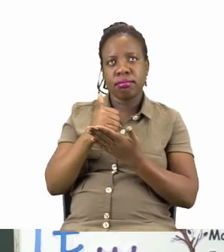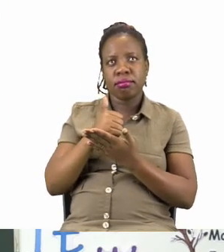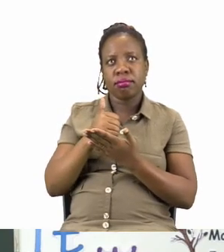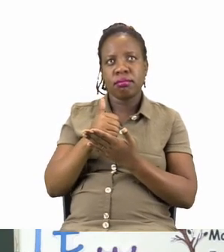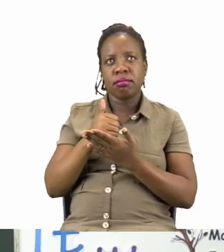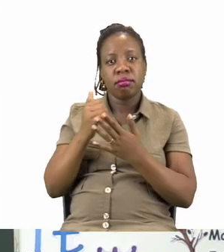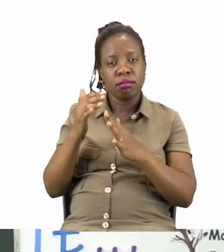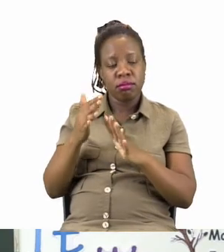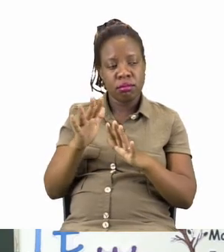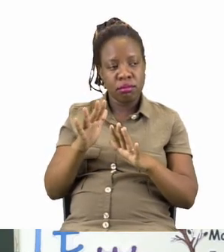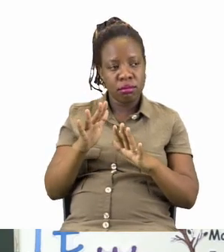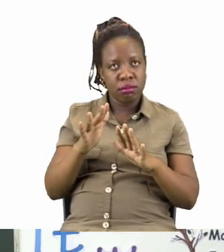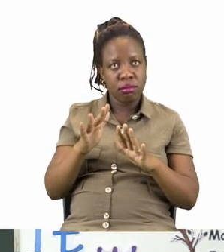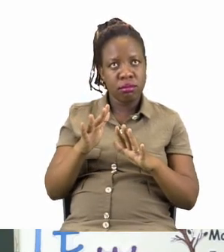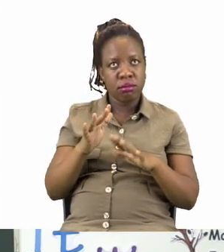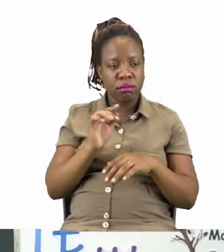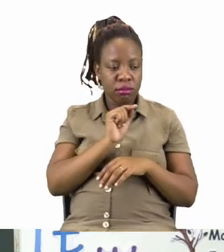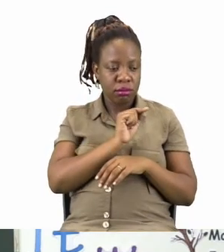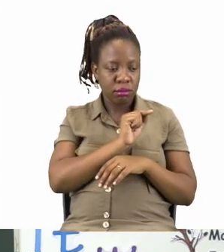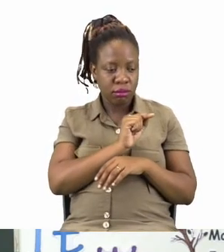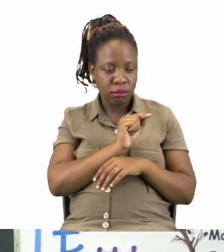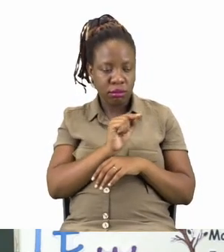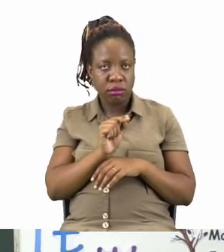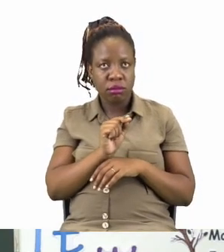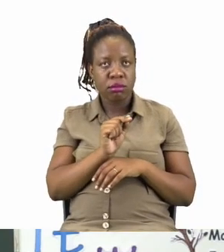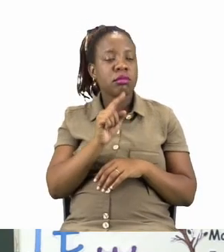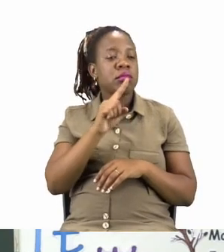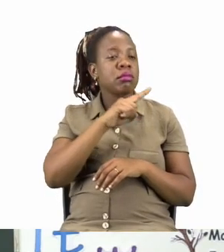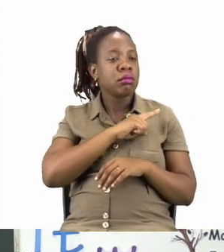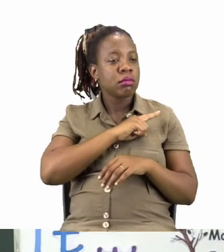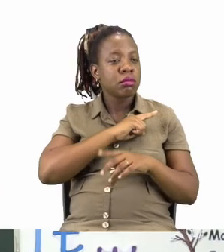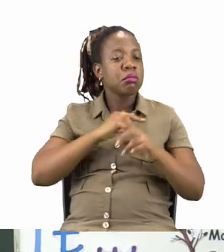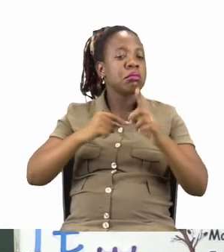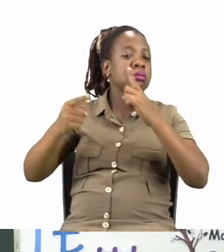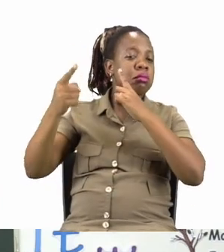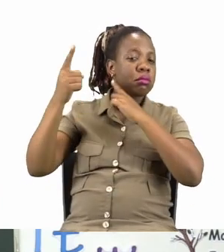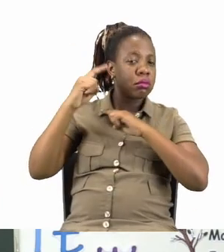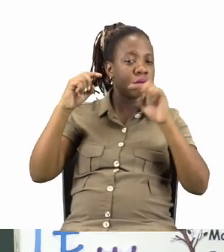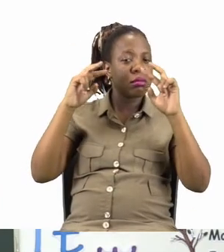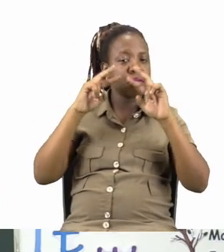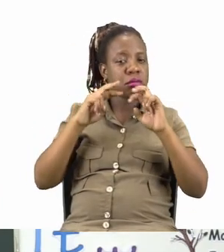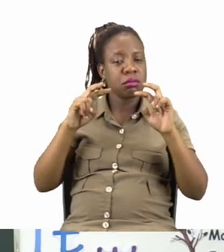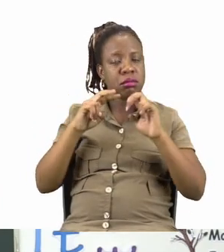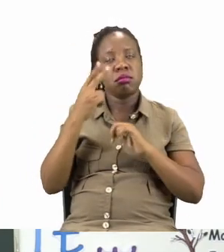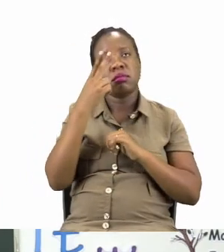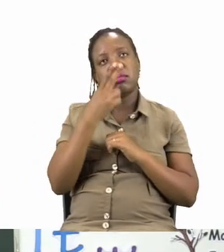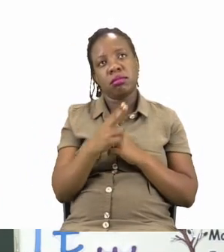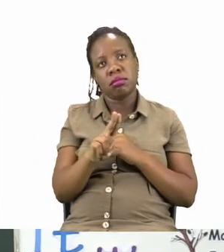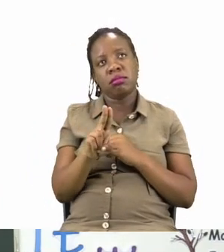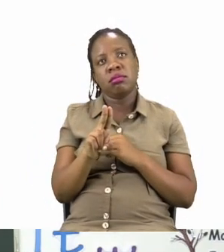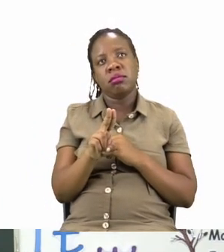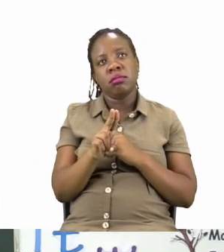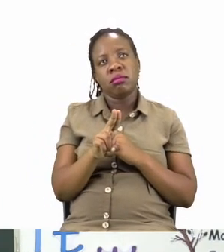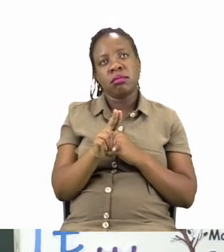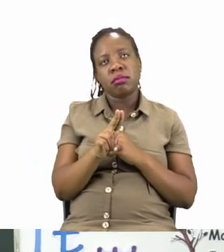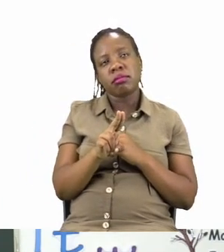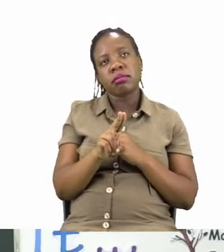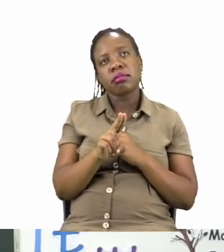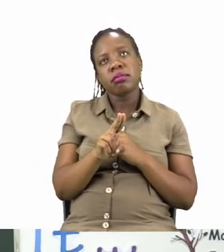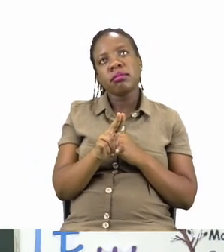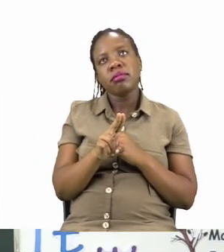we found the word, we go ahead and we take it out from the